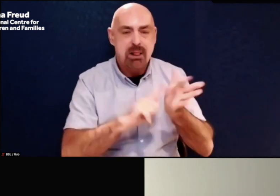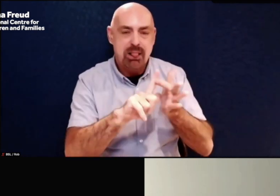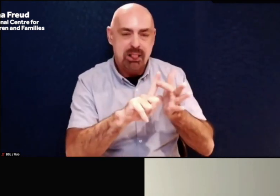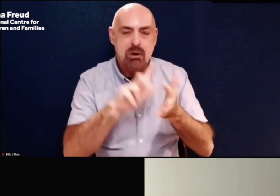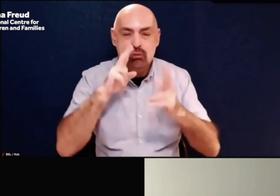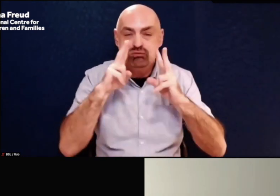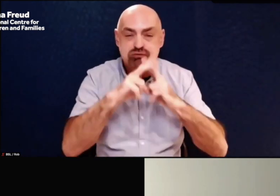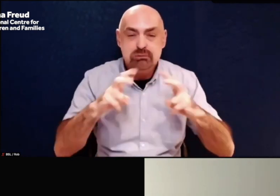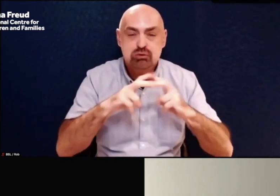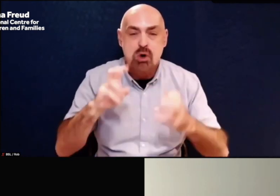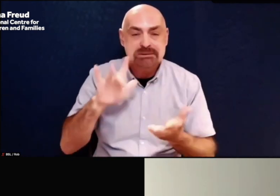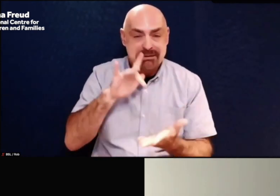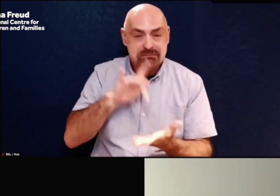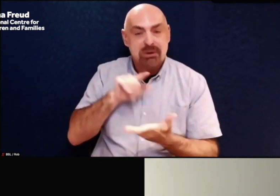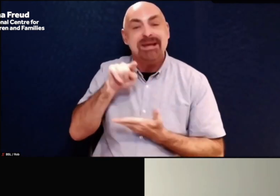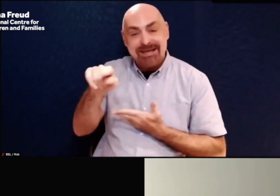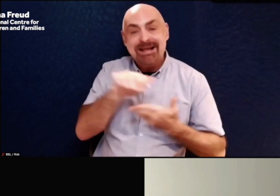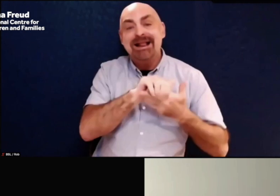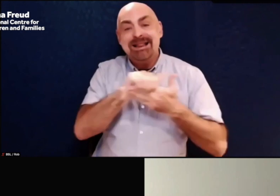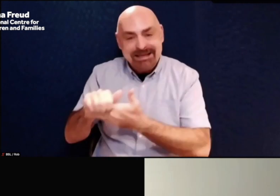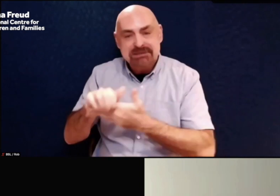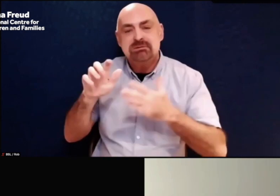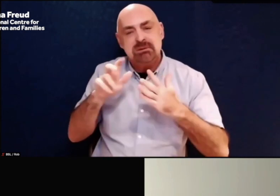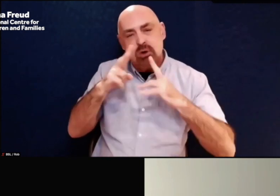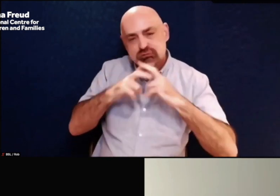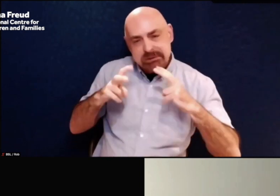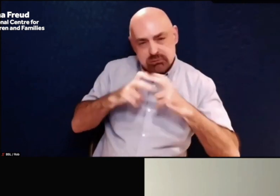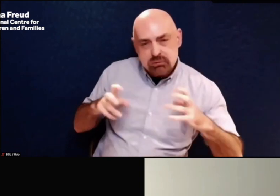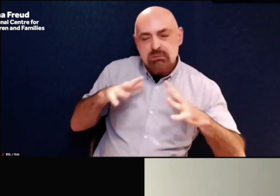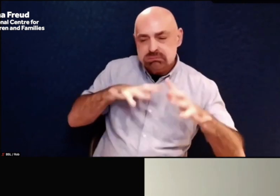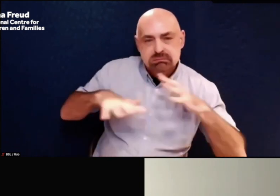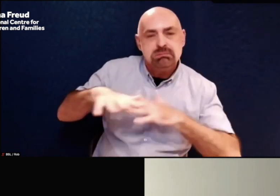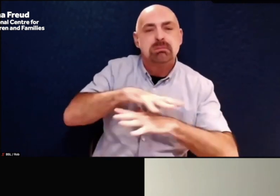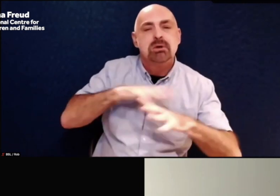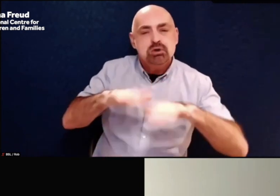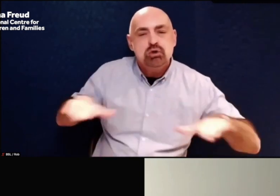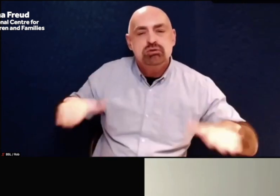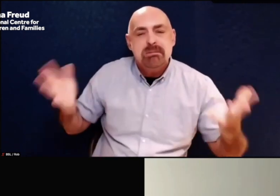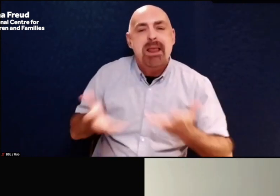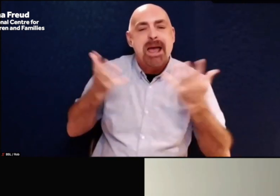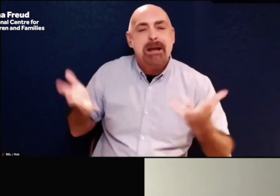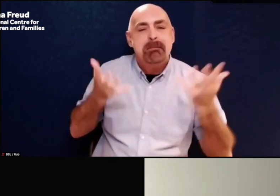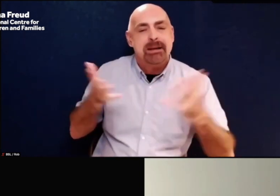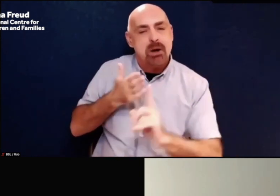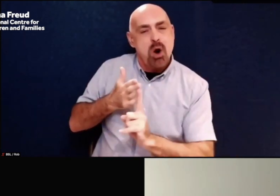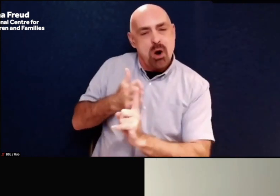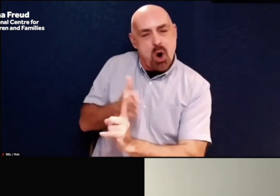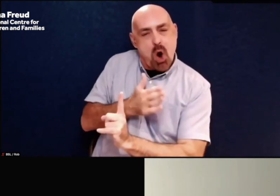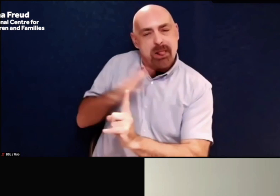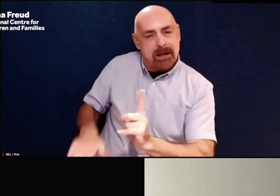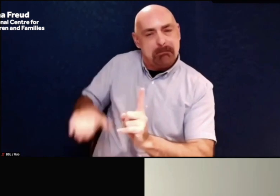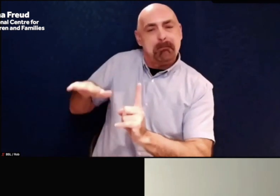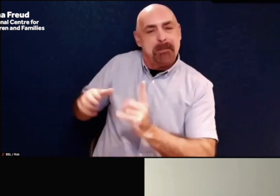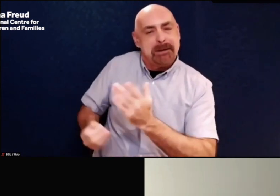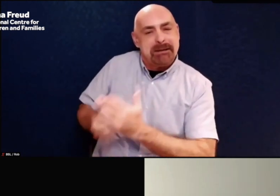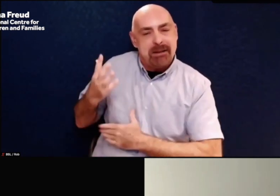he leads a research team investigating the role of play in children's early development. He also